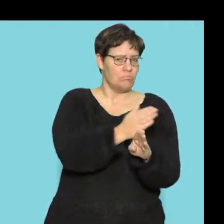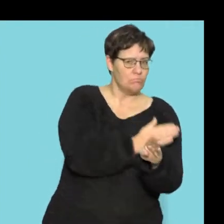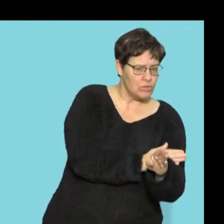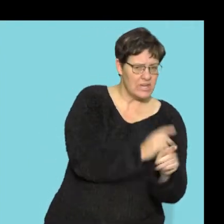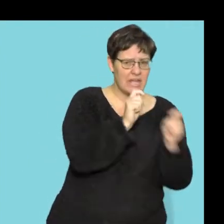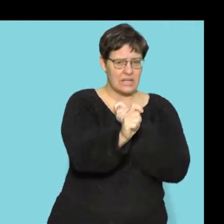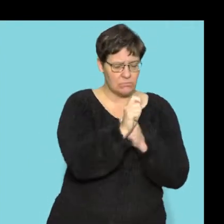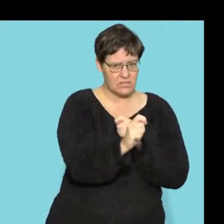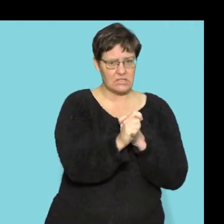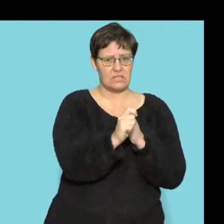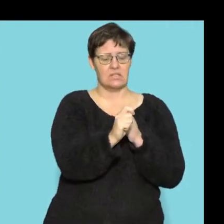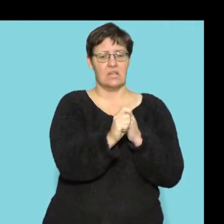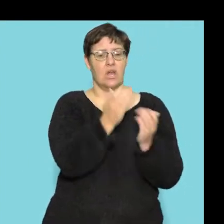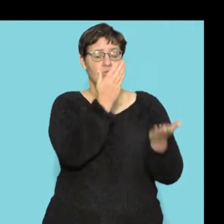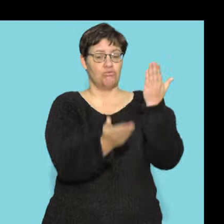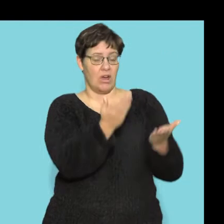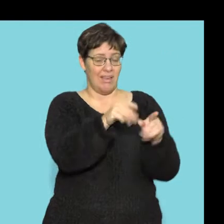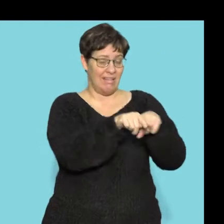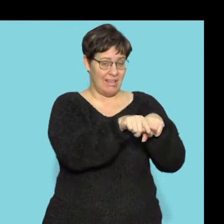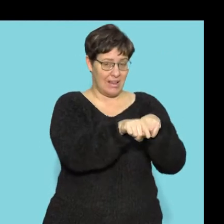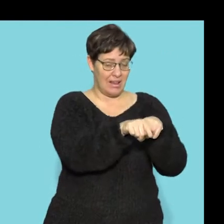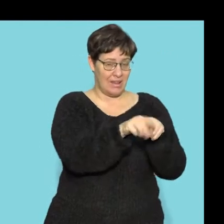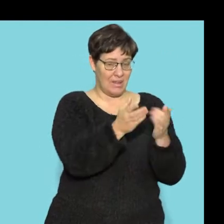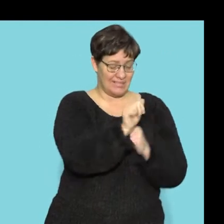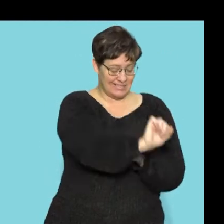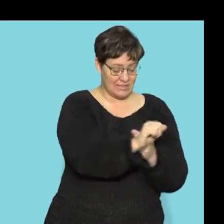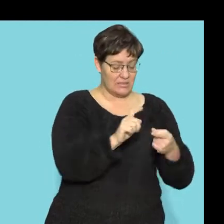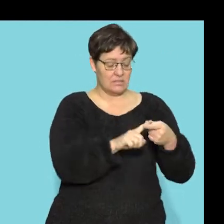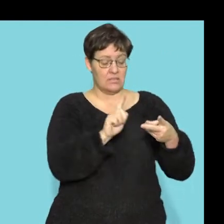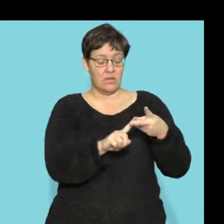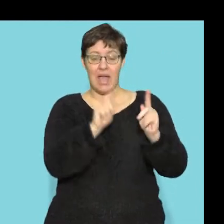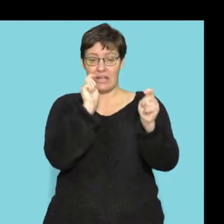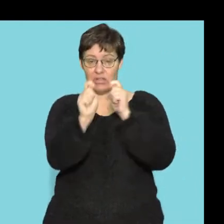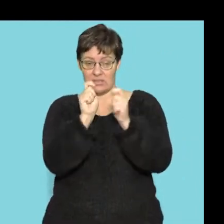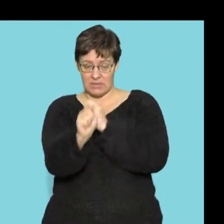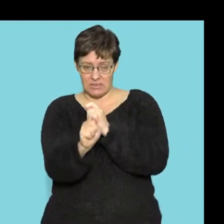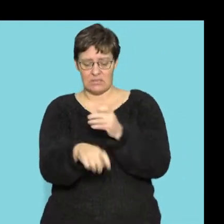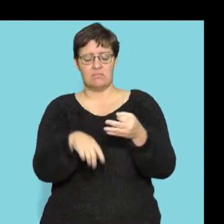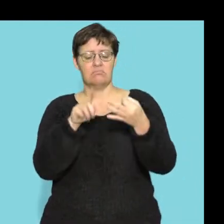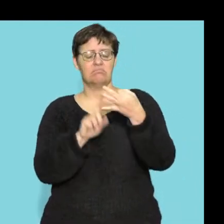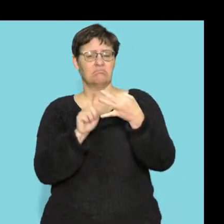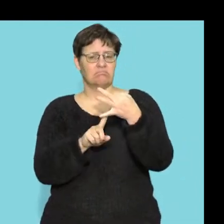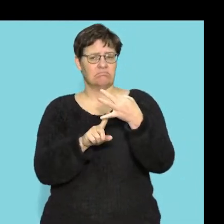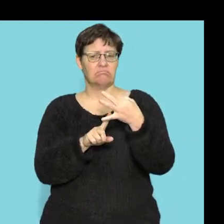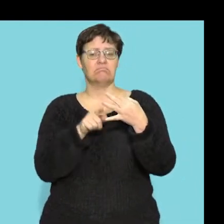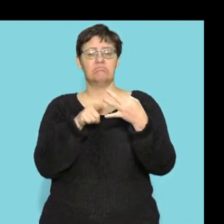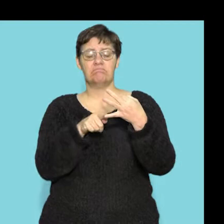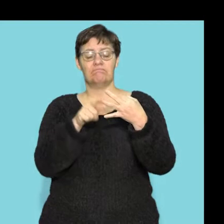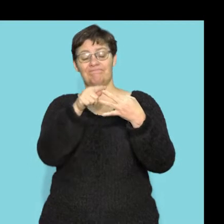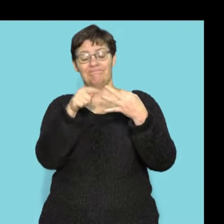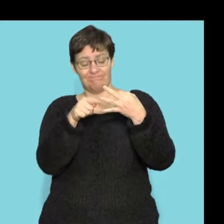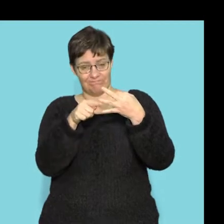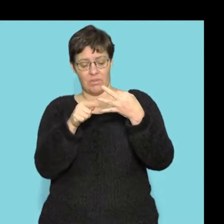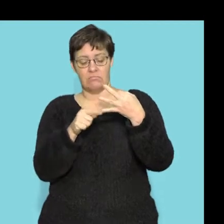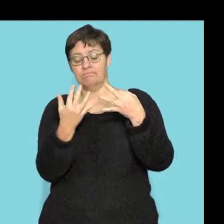pre-adjustment trial balance, right? Then obviously you have your adjustments, and obviously this would result in